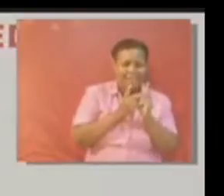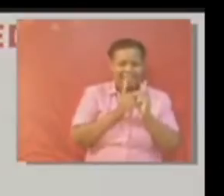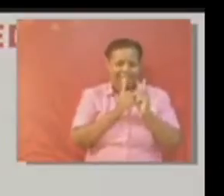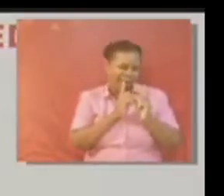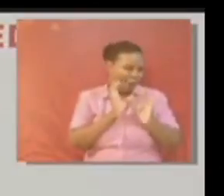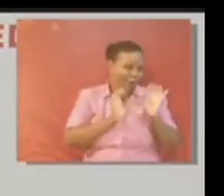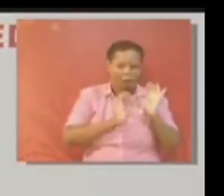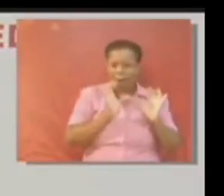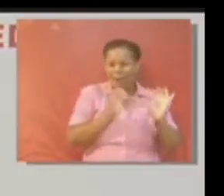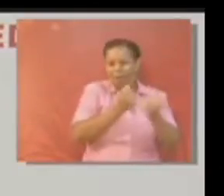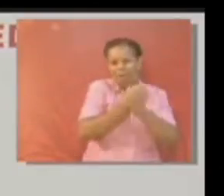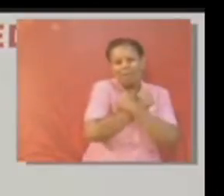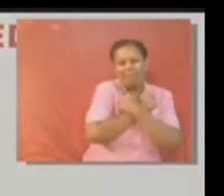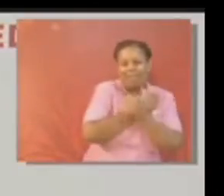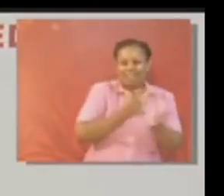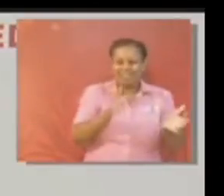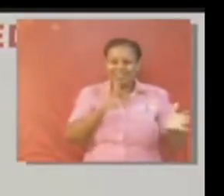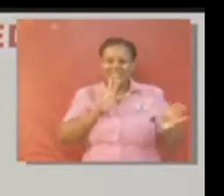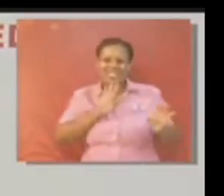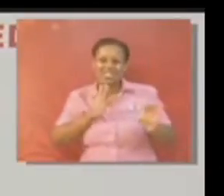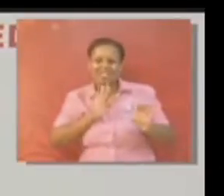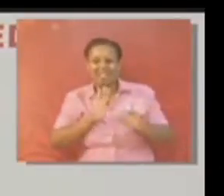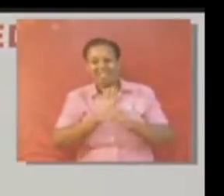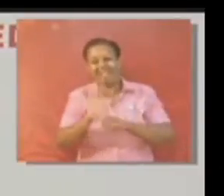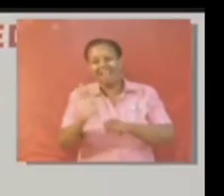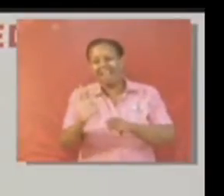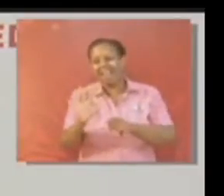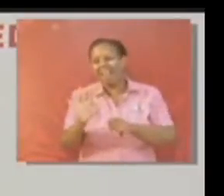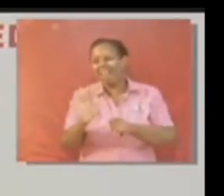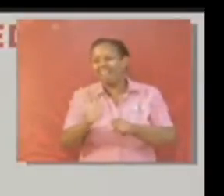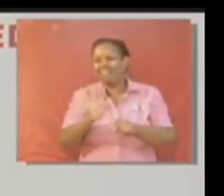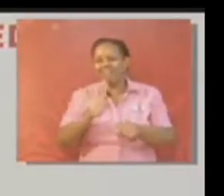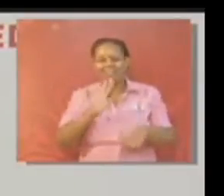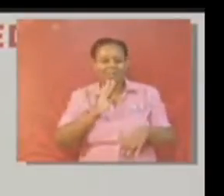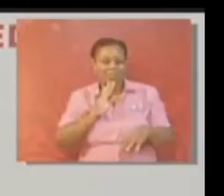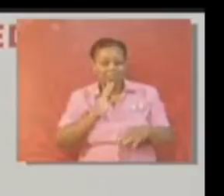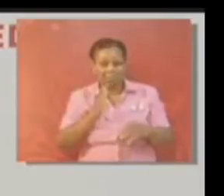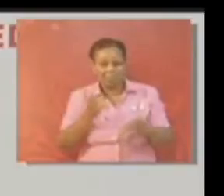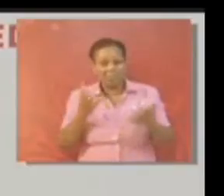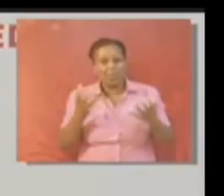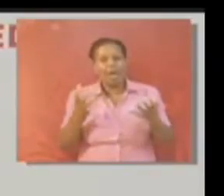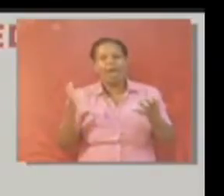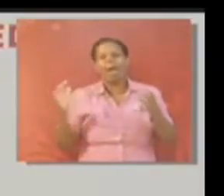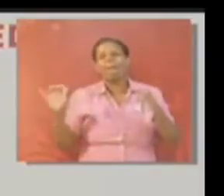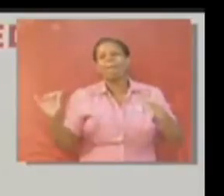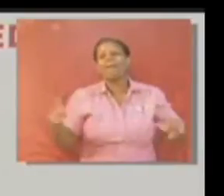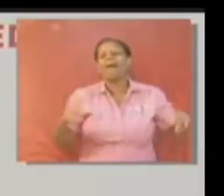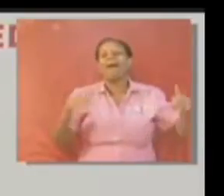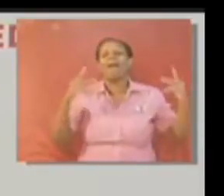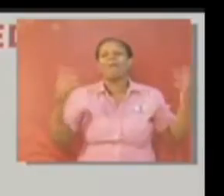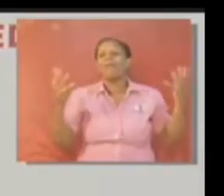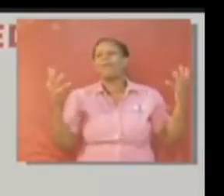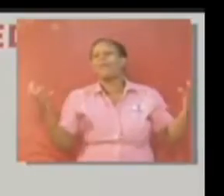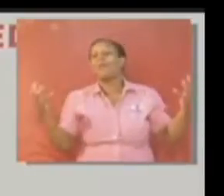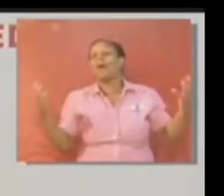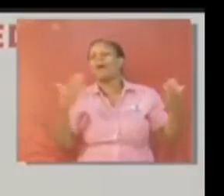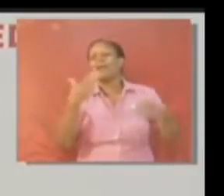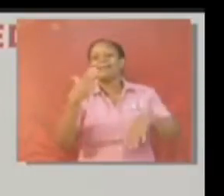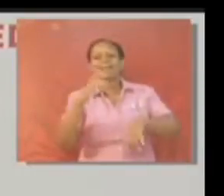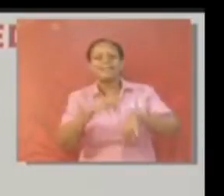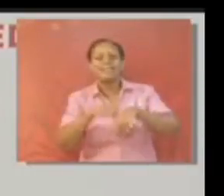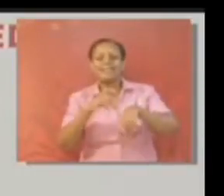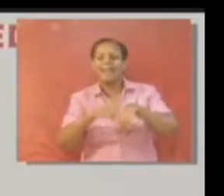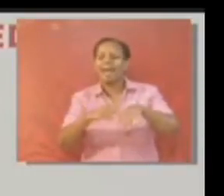COVID fatigue. We want an opportunity to let off some steam, to laugh, to hug people. We haven't